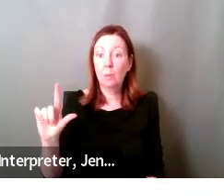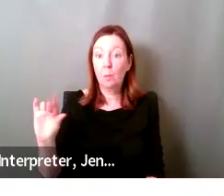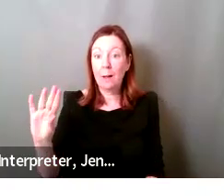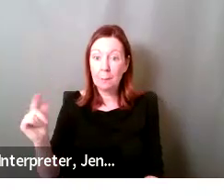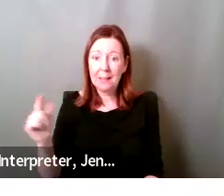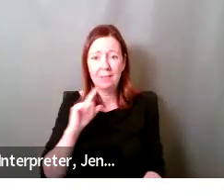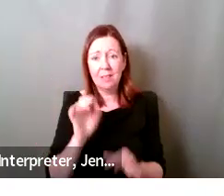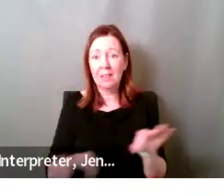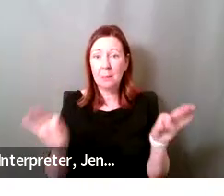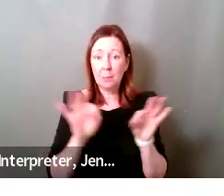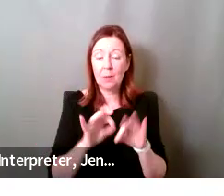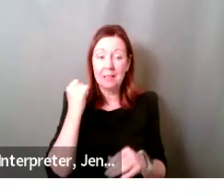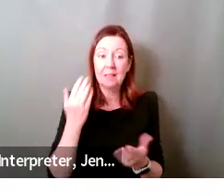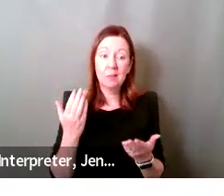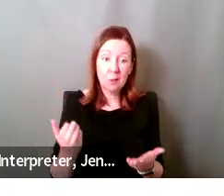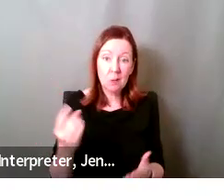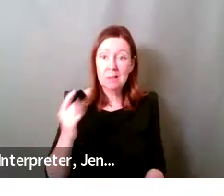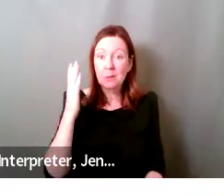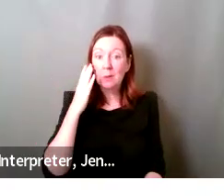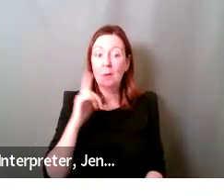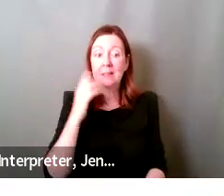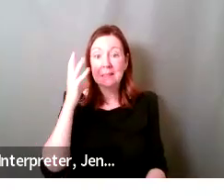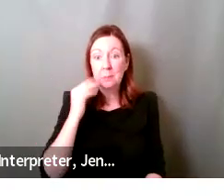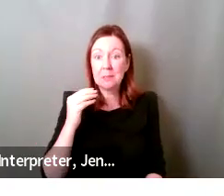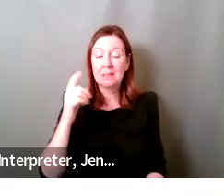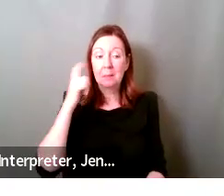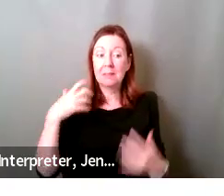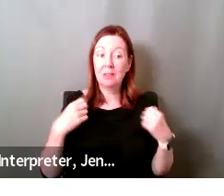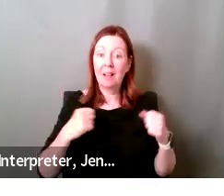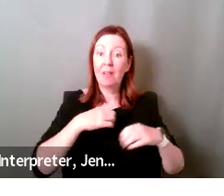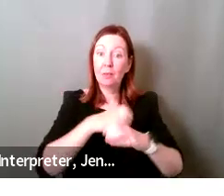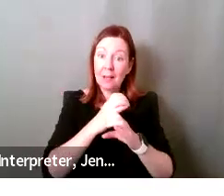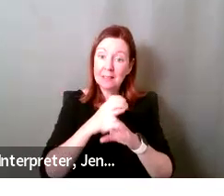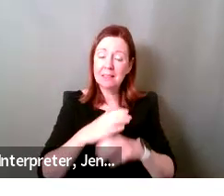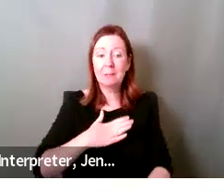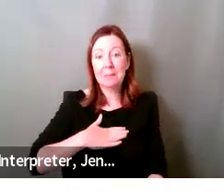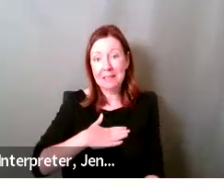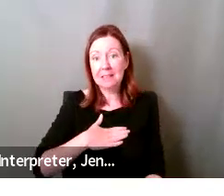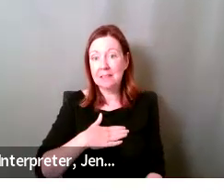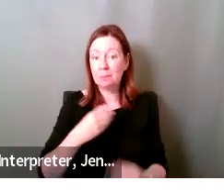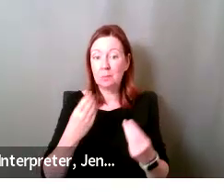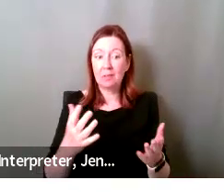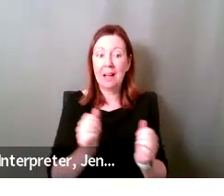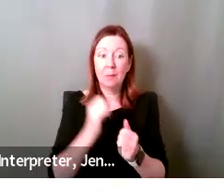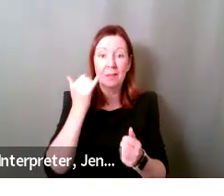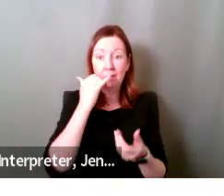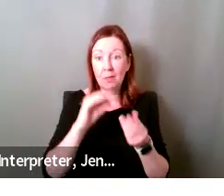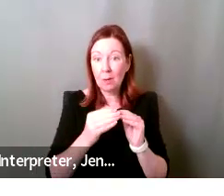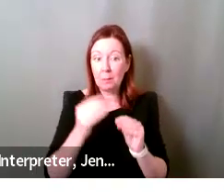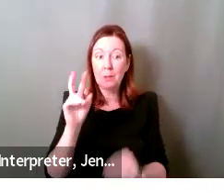very important. So if you or someone you know is experiencing a mental health crisis, please provide them with the number